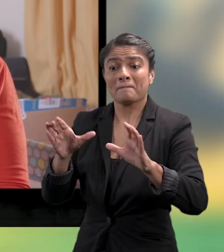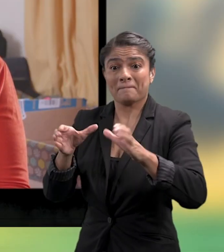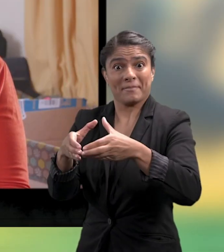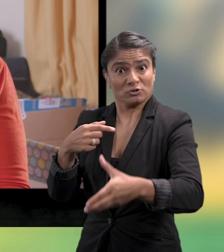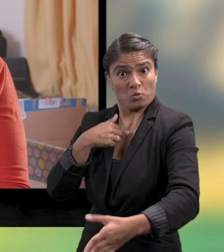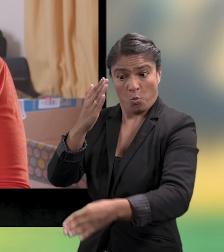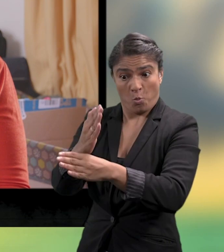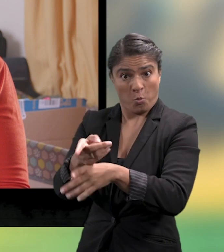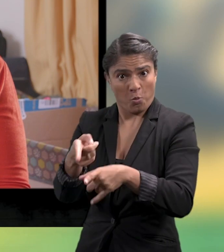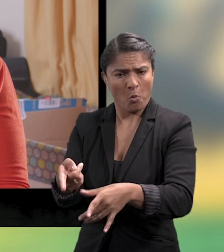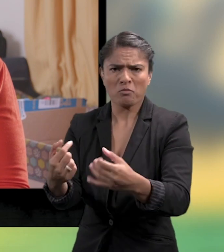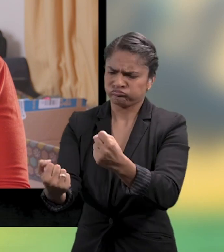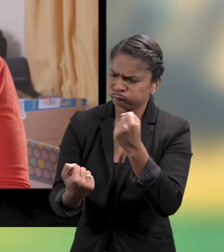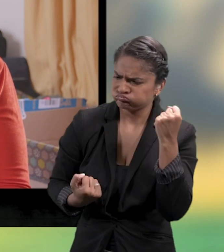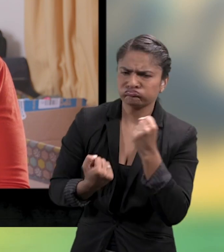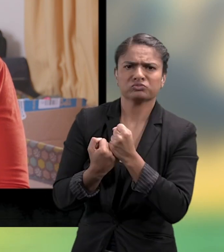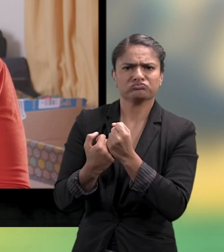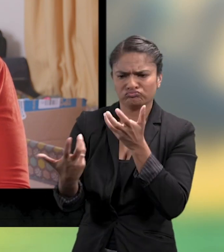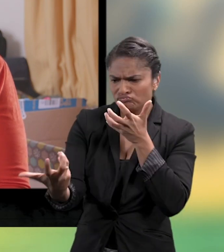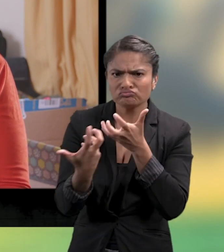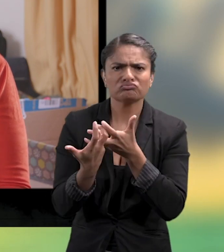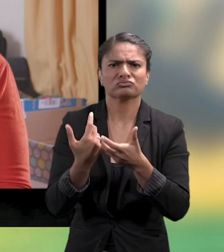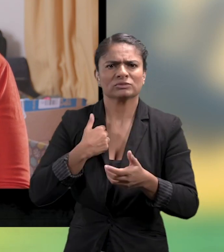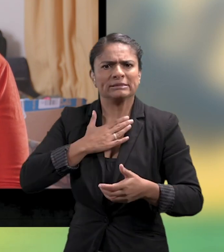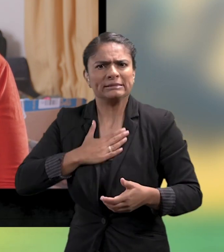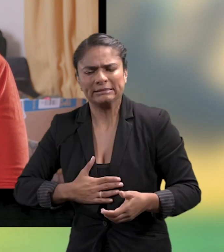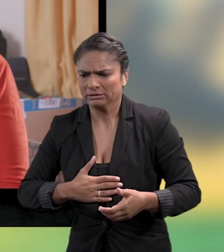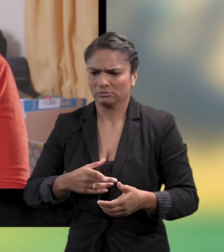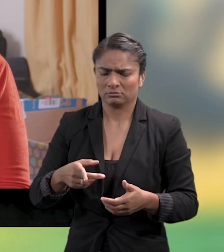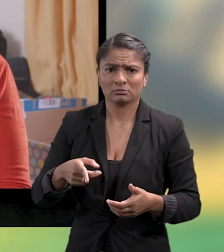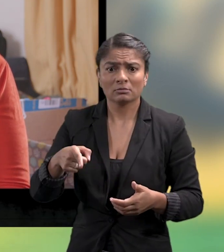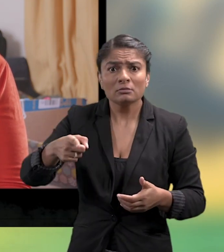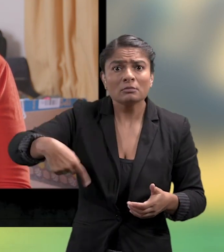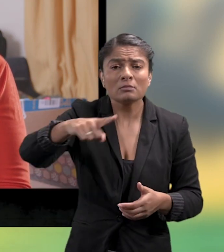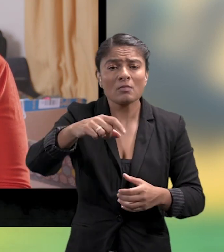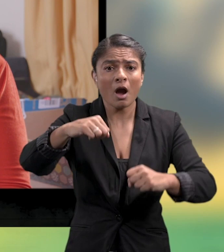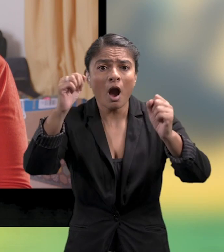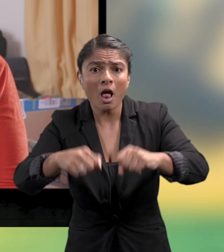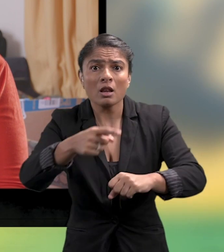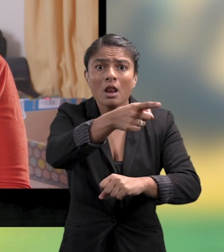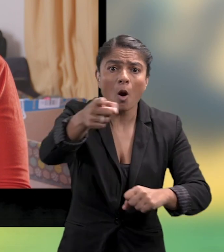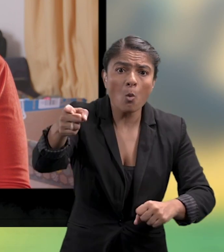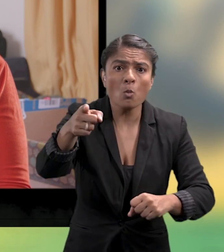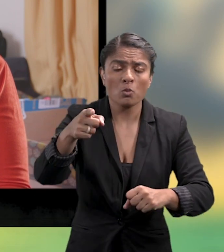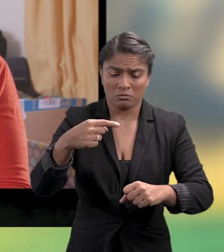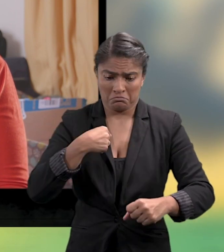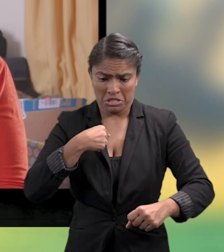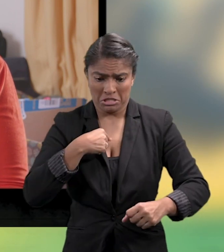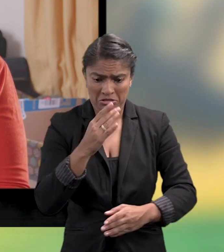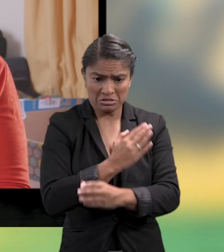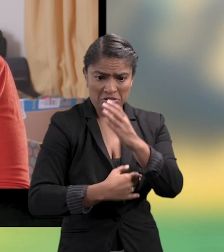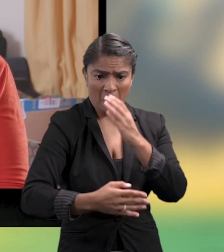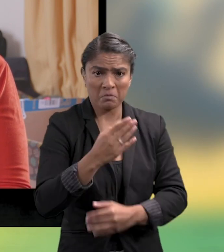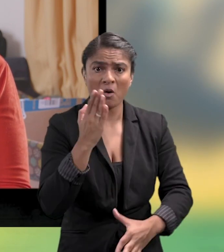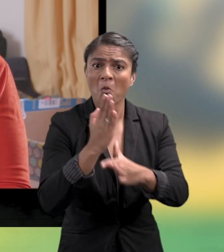companies that are now accommodating me. So they should not allow a disability ya